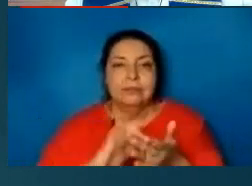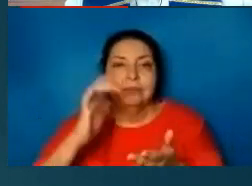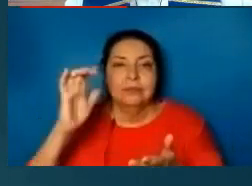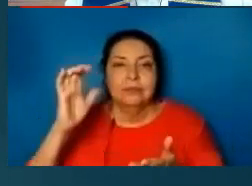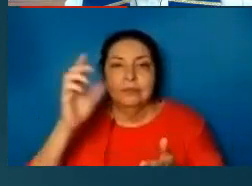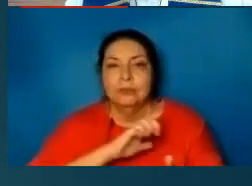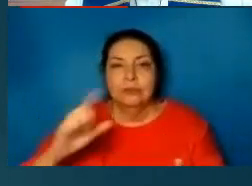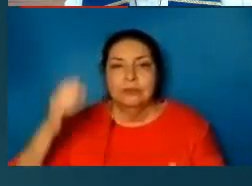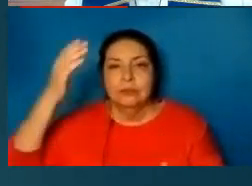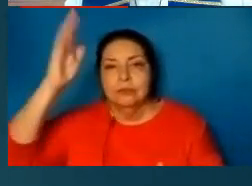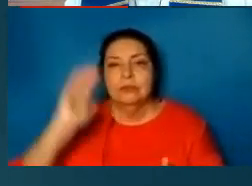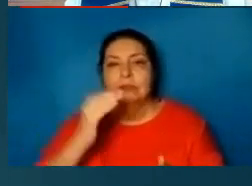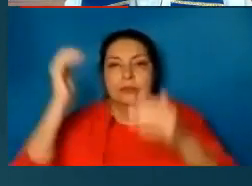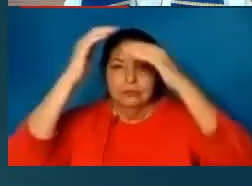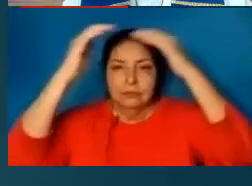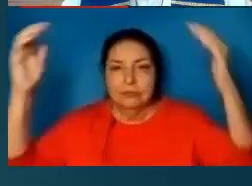Thank you.